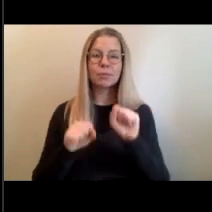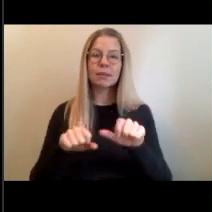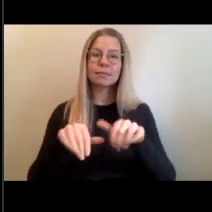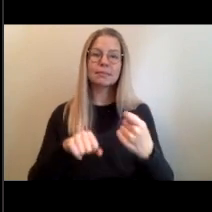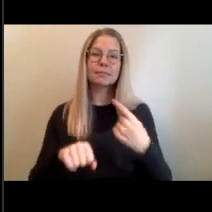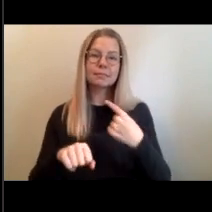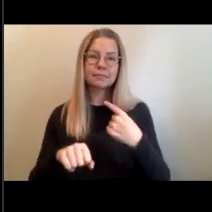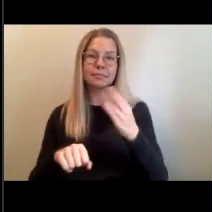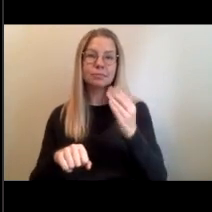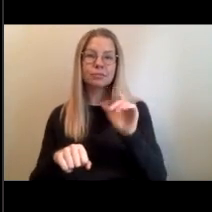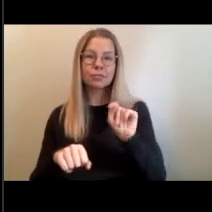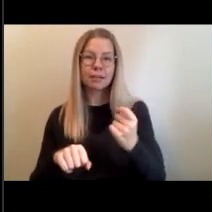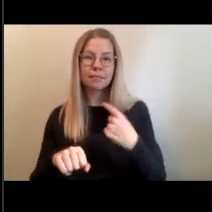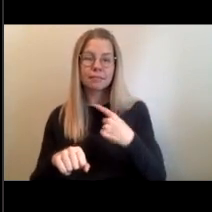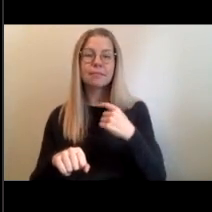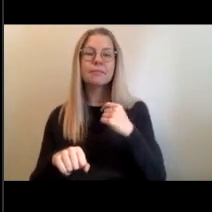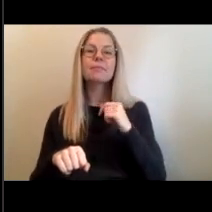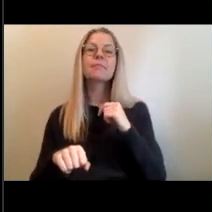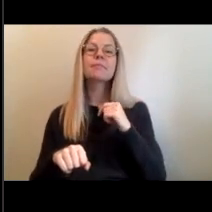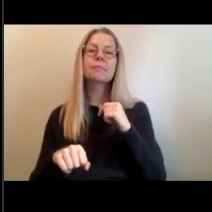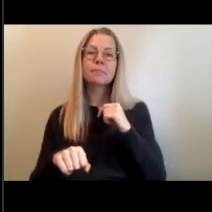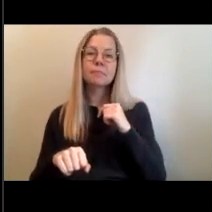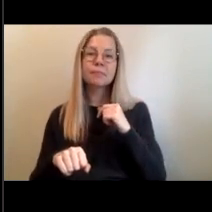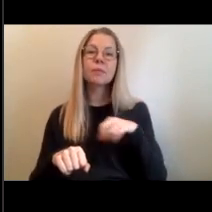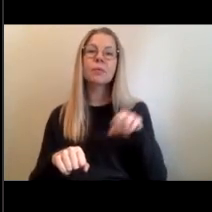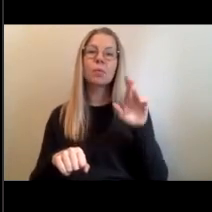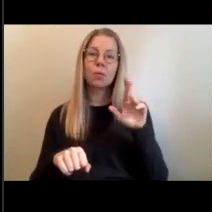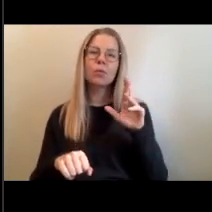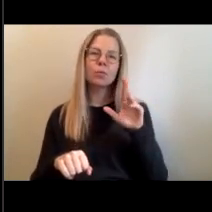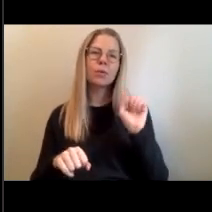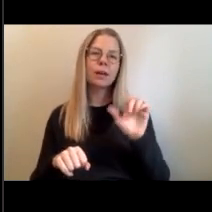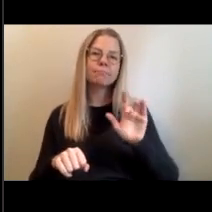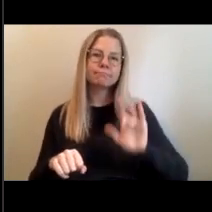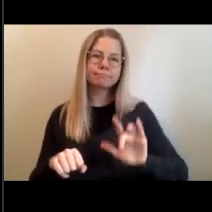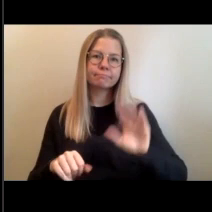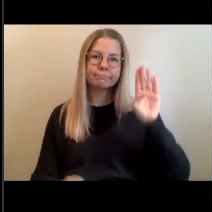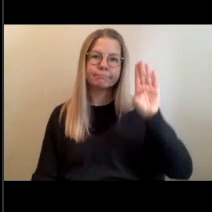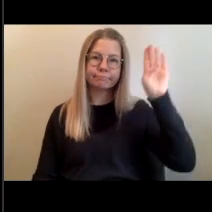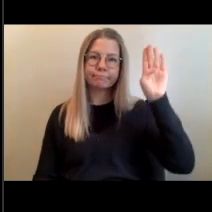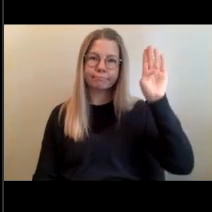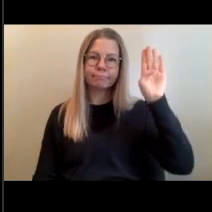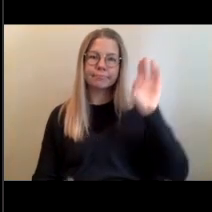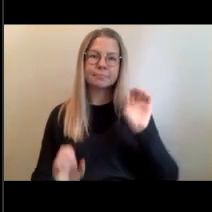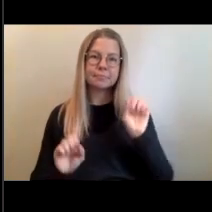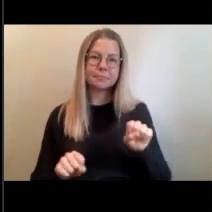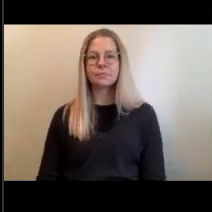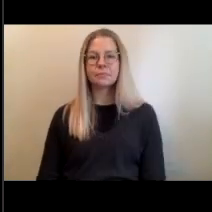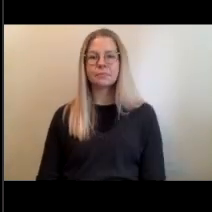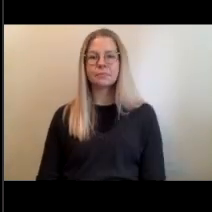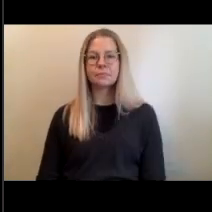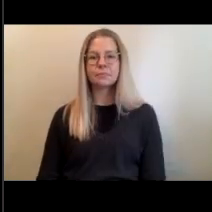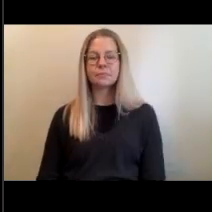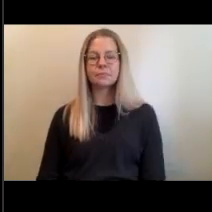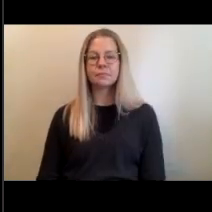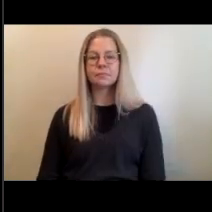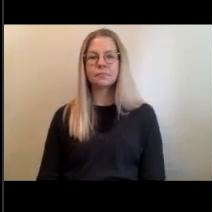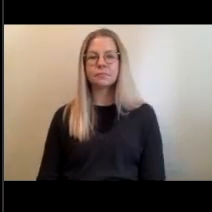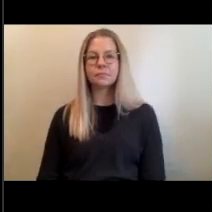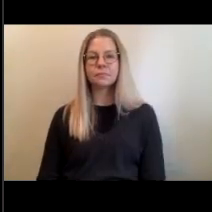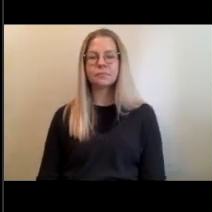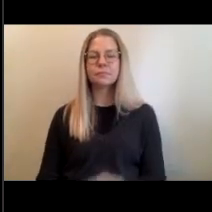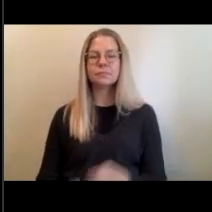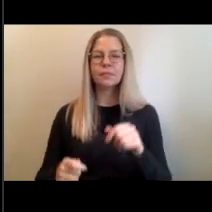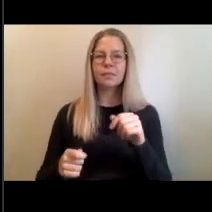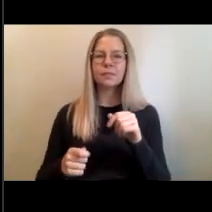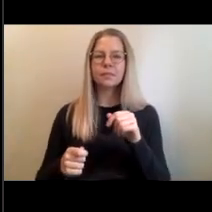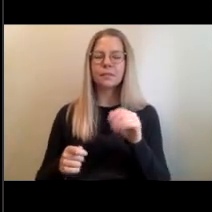chat box, and also as Christina said, you can put your put the little hand up signal as well. Oh, I'm unmuted.